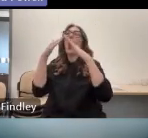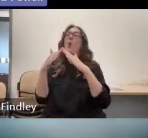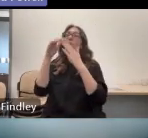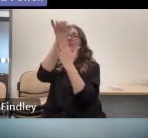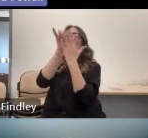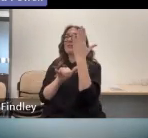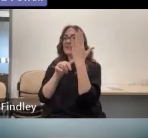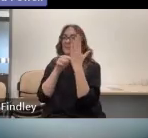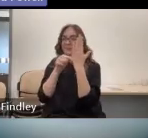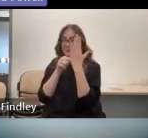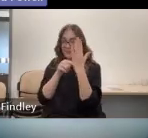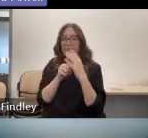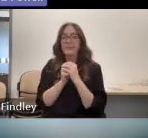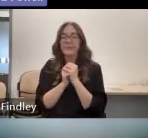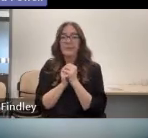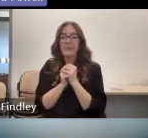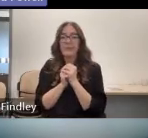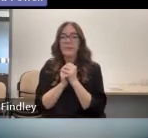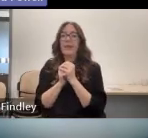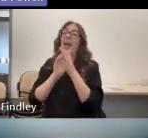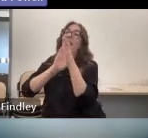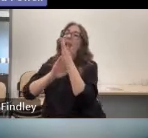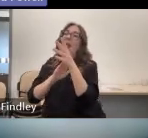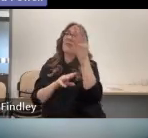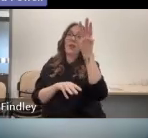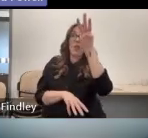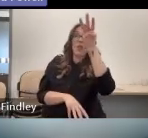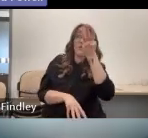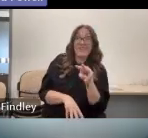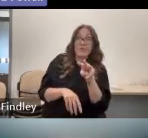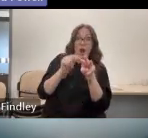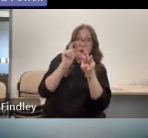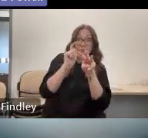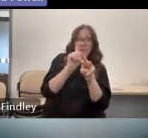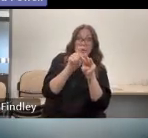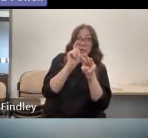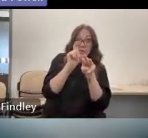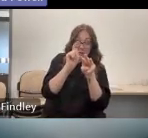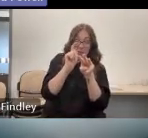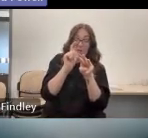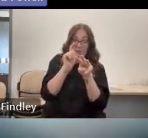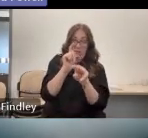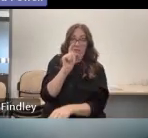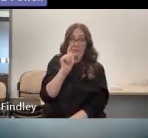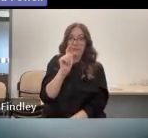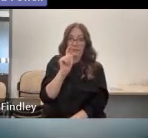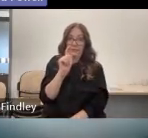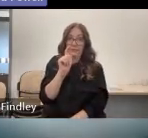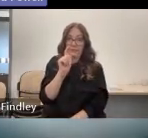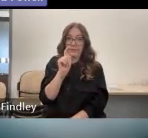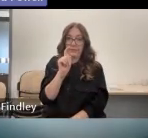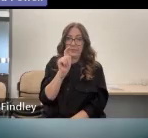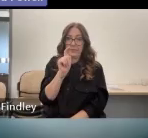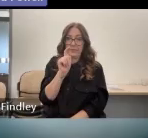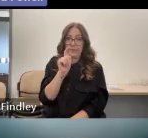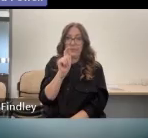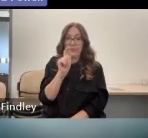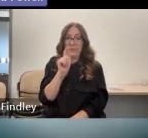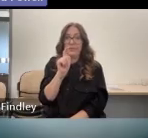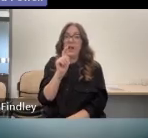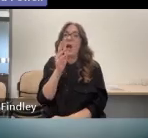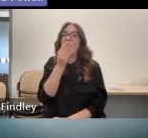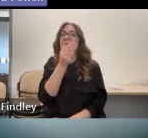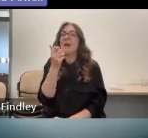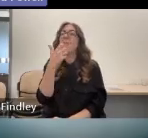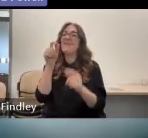If you tap the left-hand one, the 3 vertical stripes, which is a solid square on some phones, that will